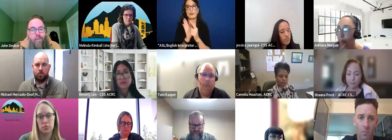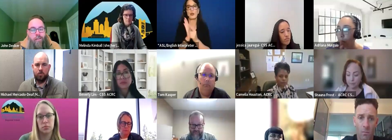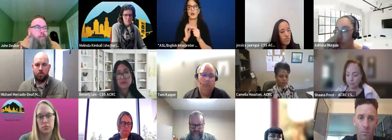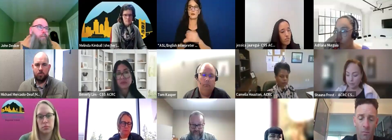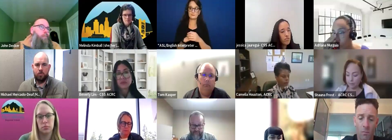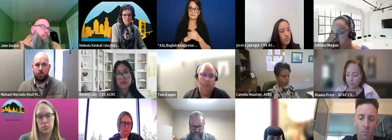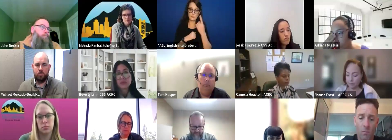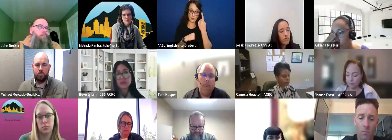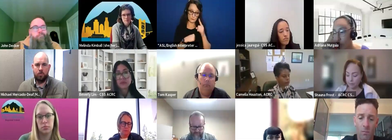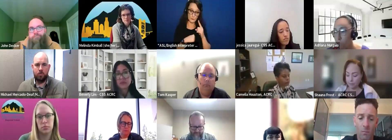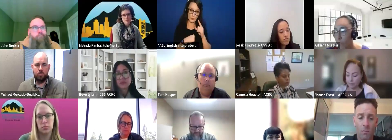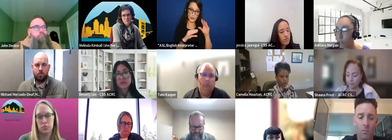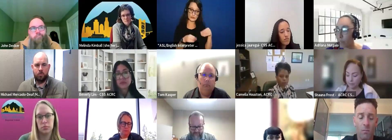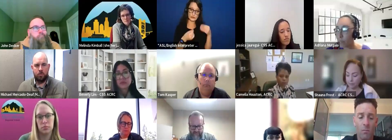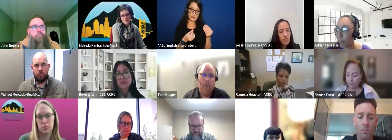be completed